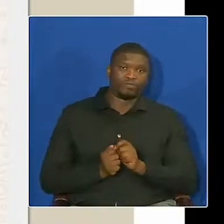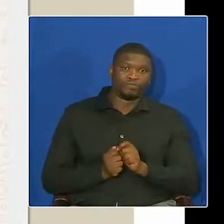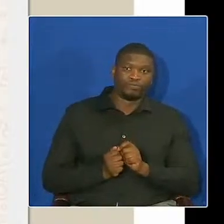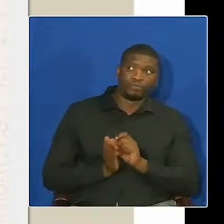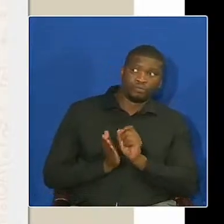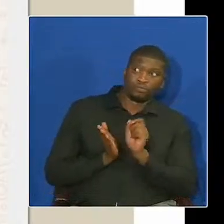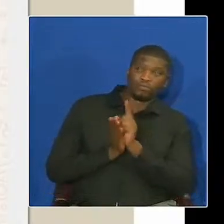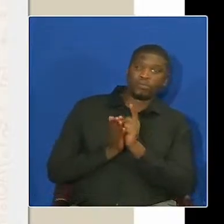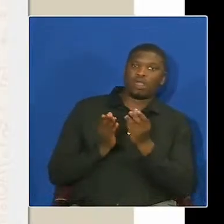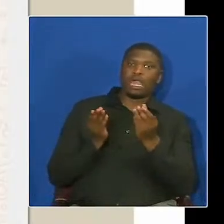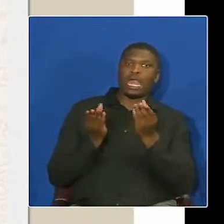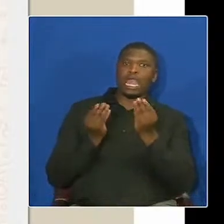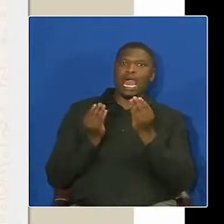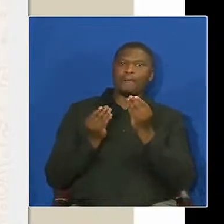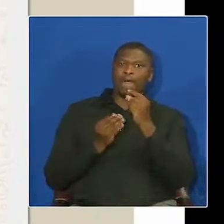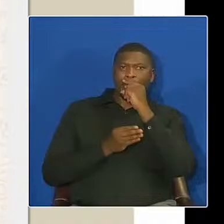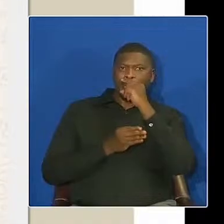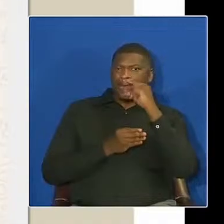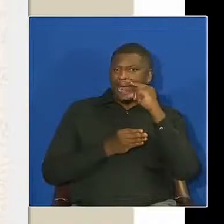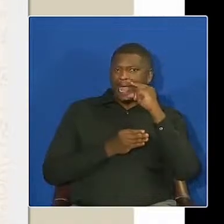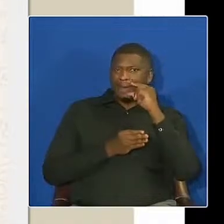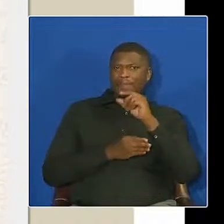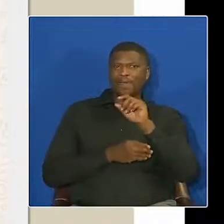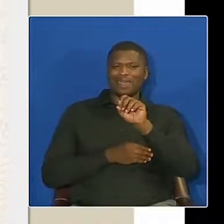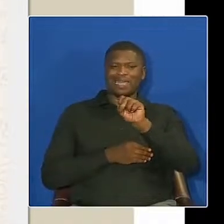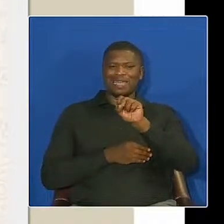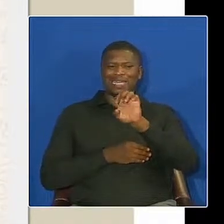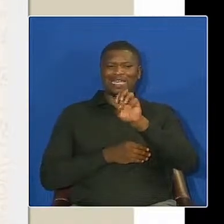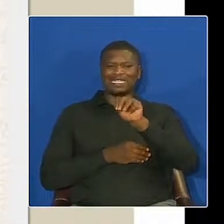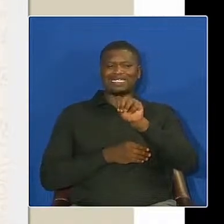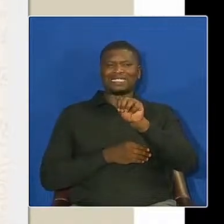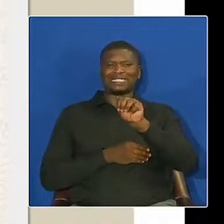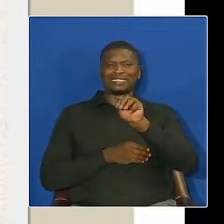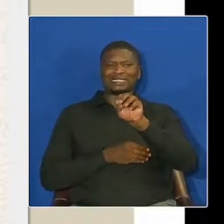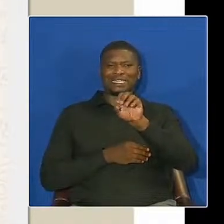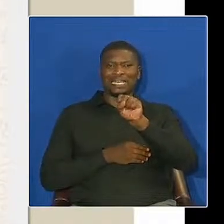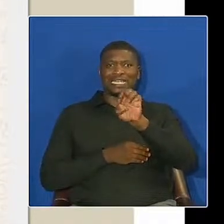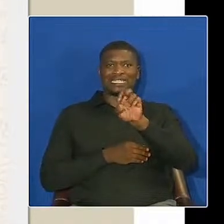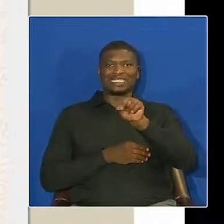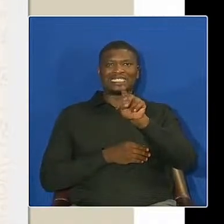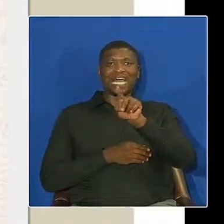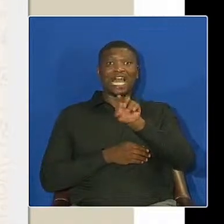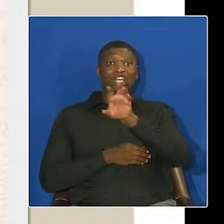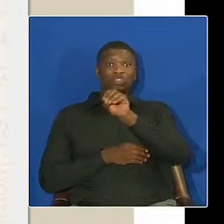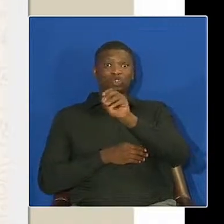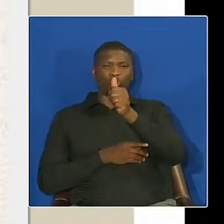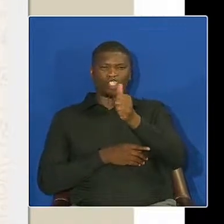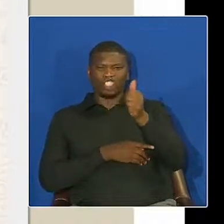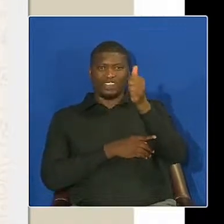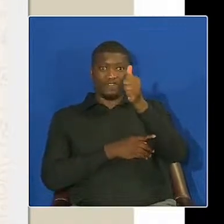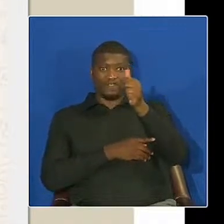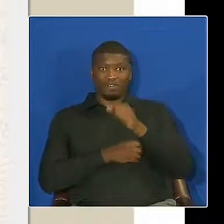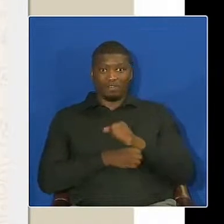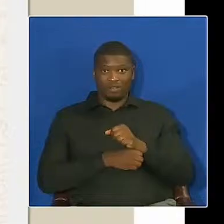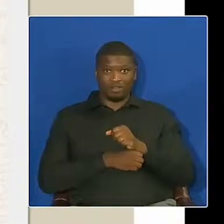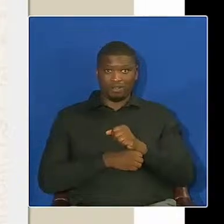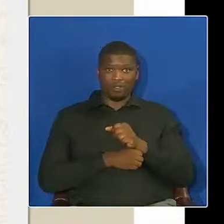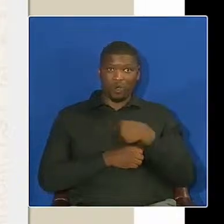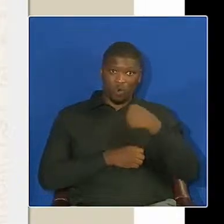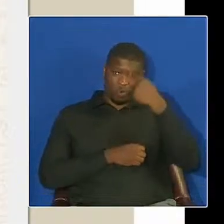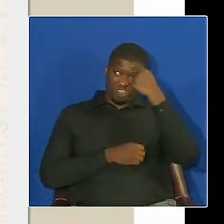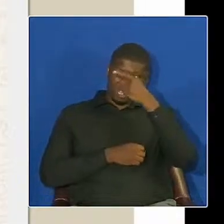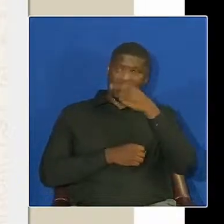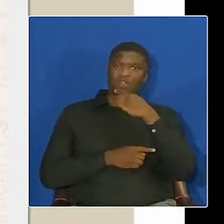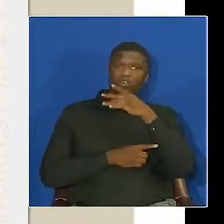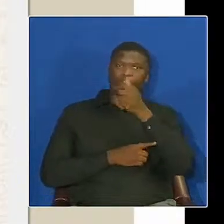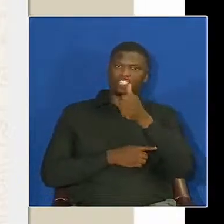to a number saved as Senzo Chief. Hence, then we are concluding that is the Chief of